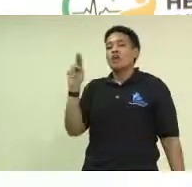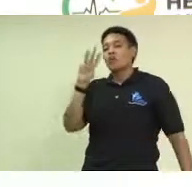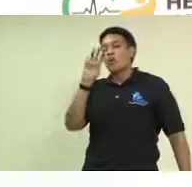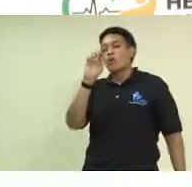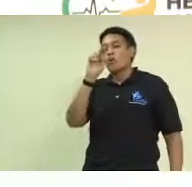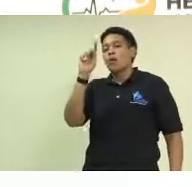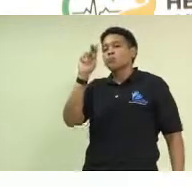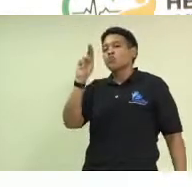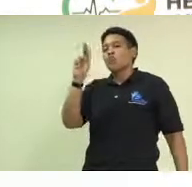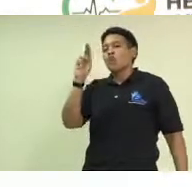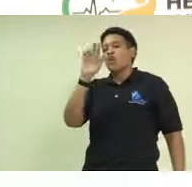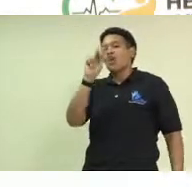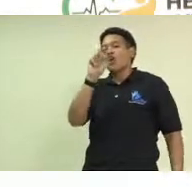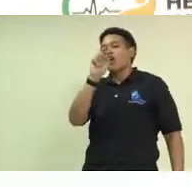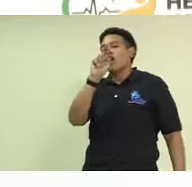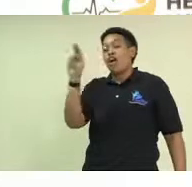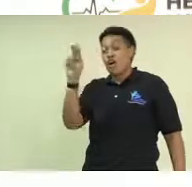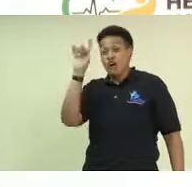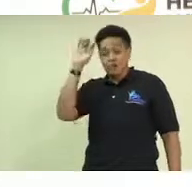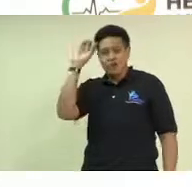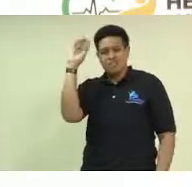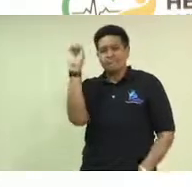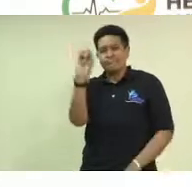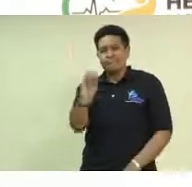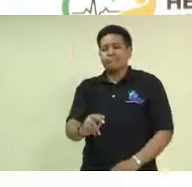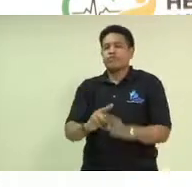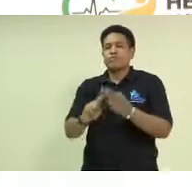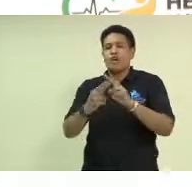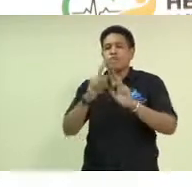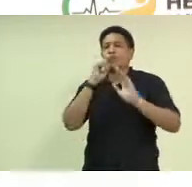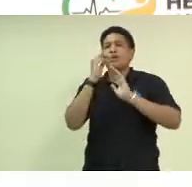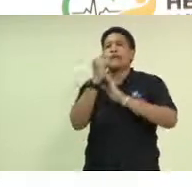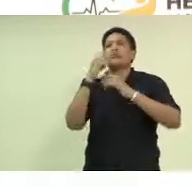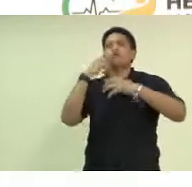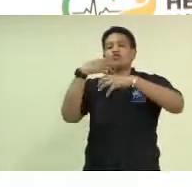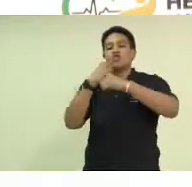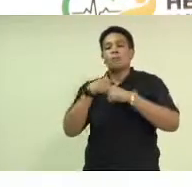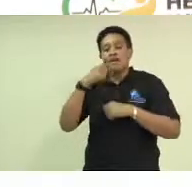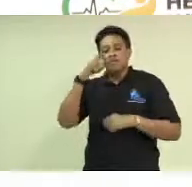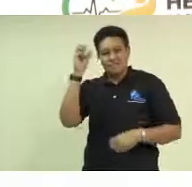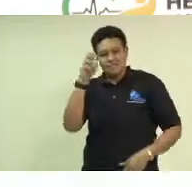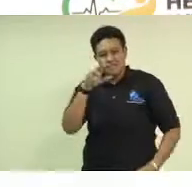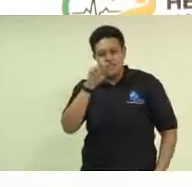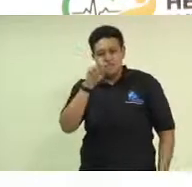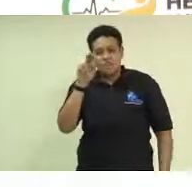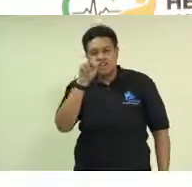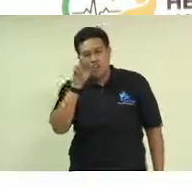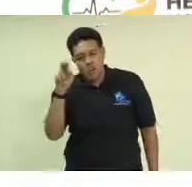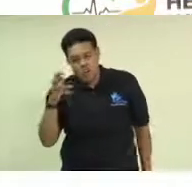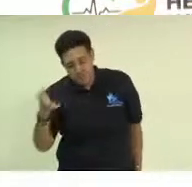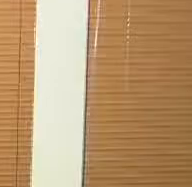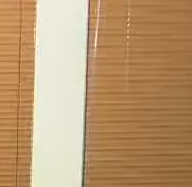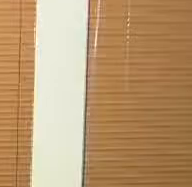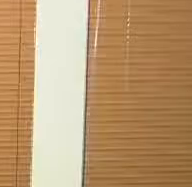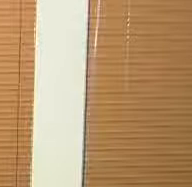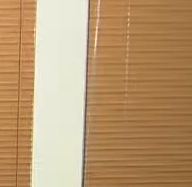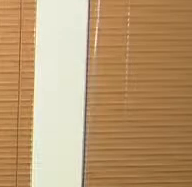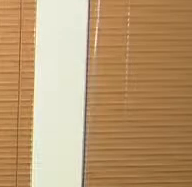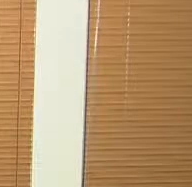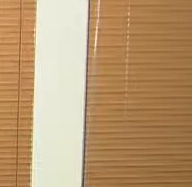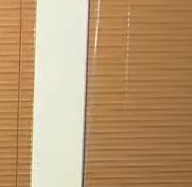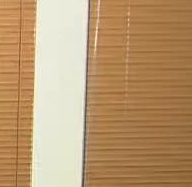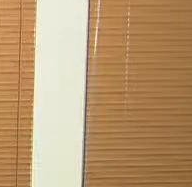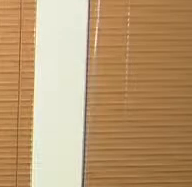go into the numbers that would have led to the summary that I've just given. Dr. Webster Carr. Thank you,